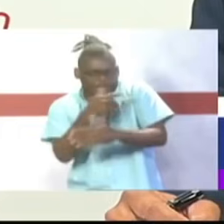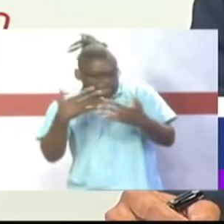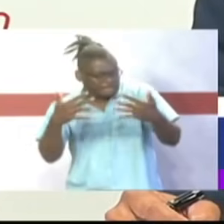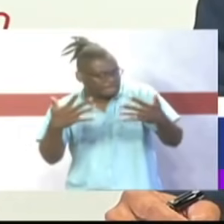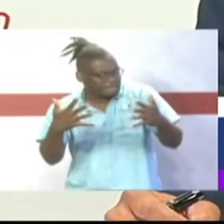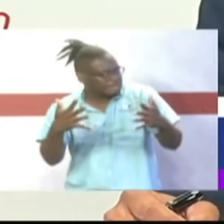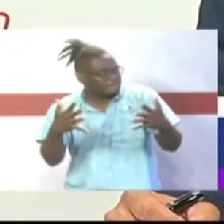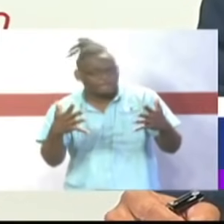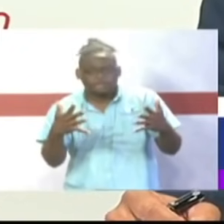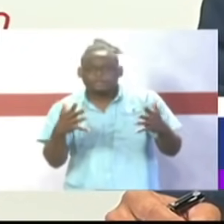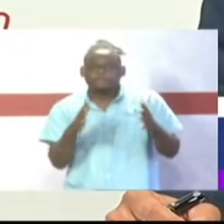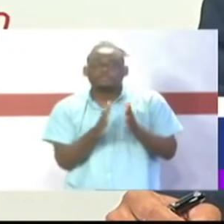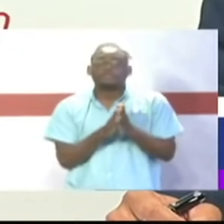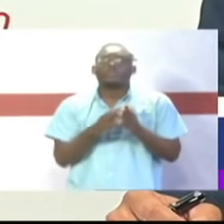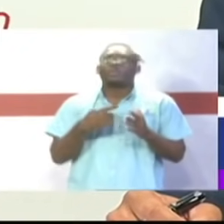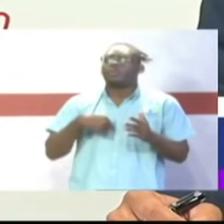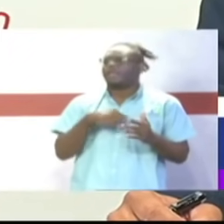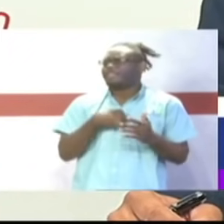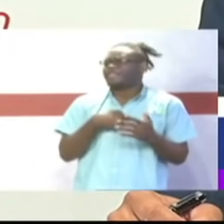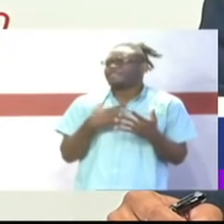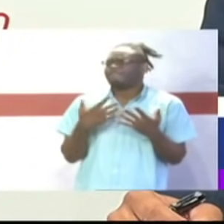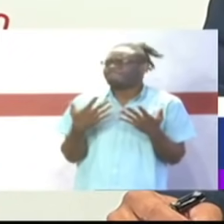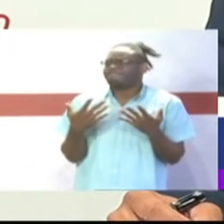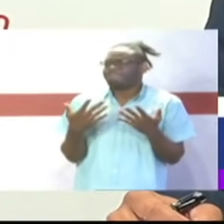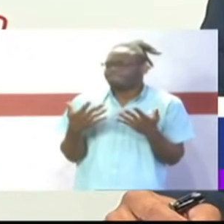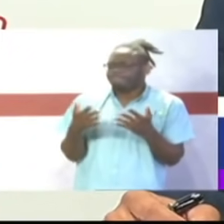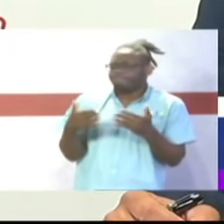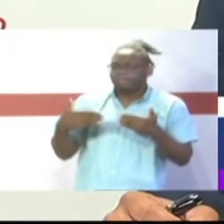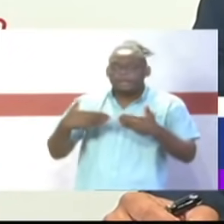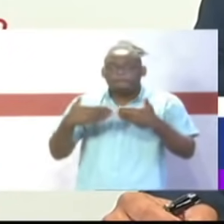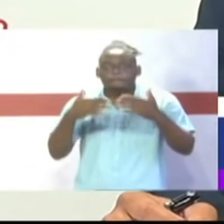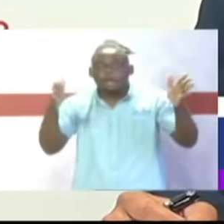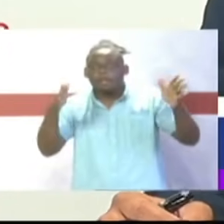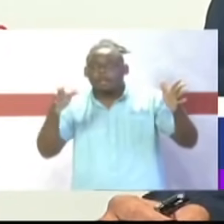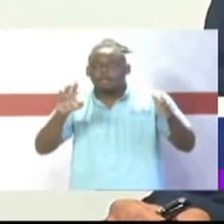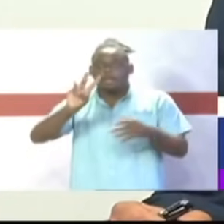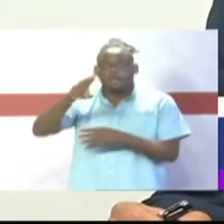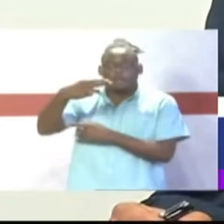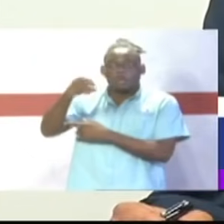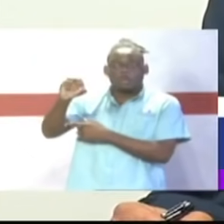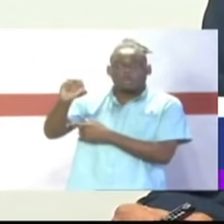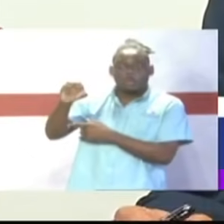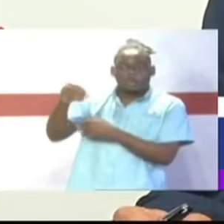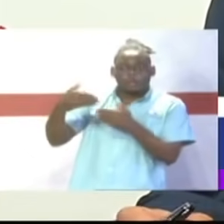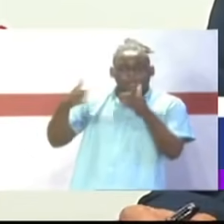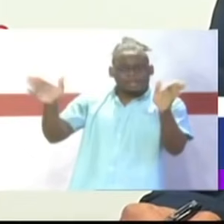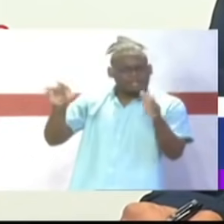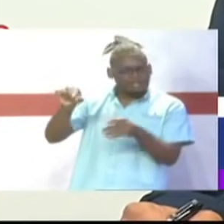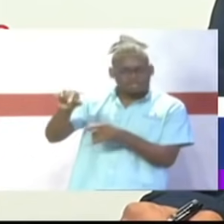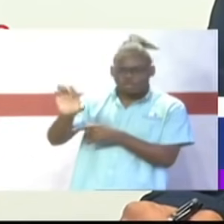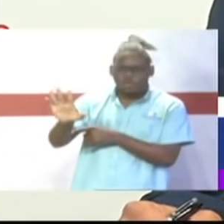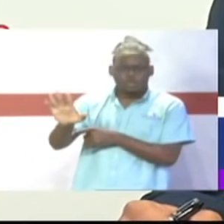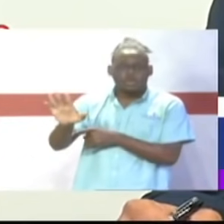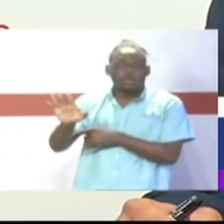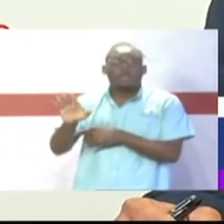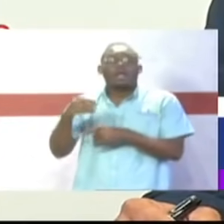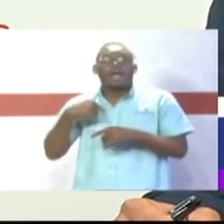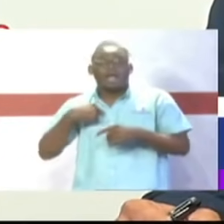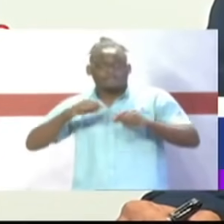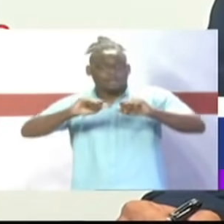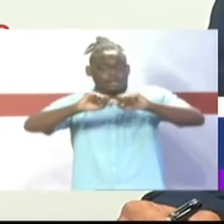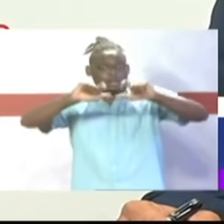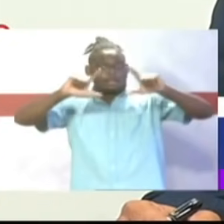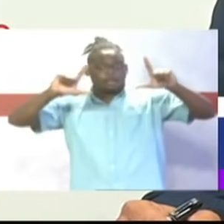outside of WHO. That's why, if you go back to the slides, please, because I don't want